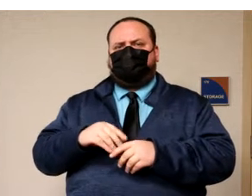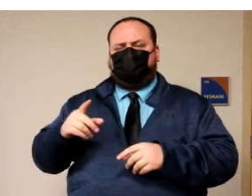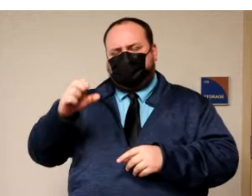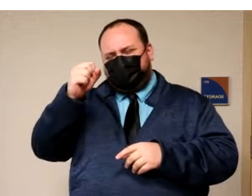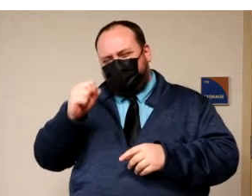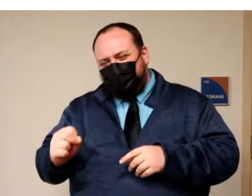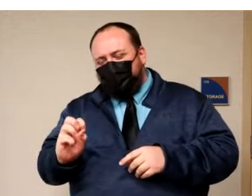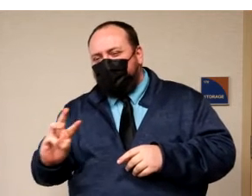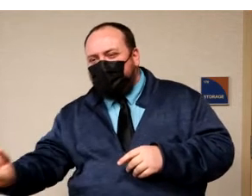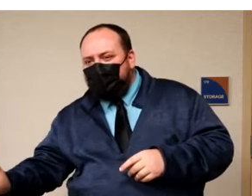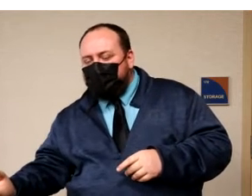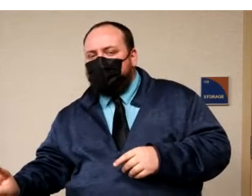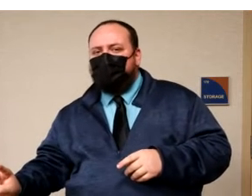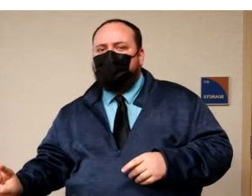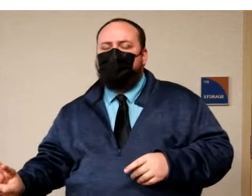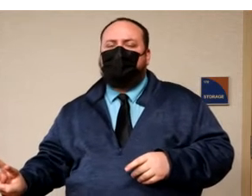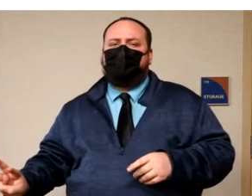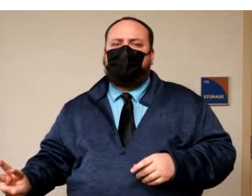southwestern